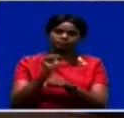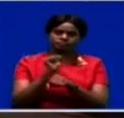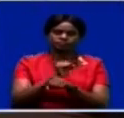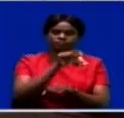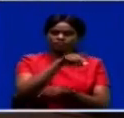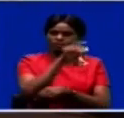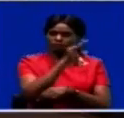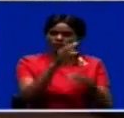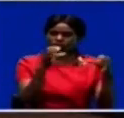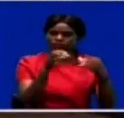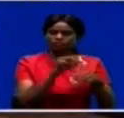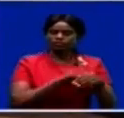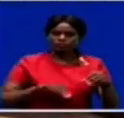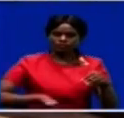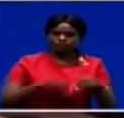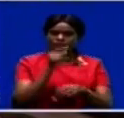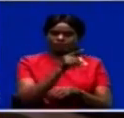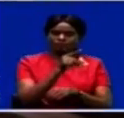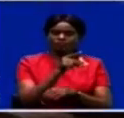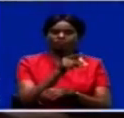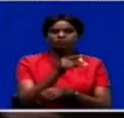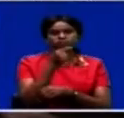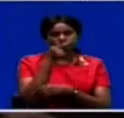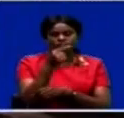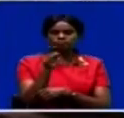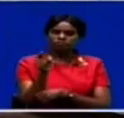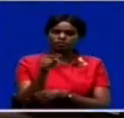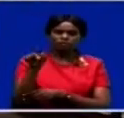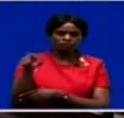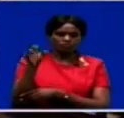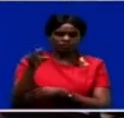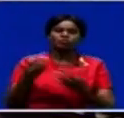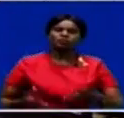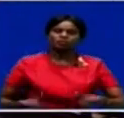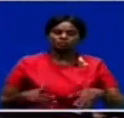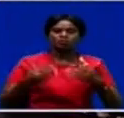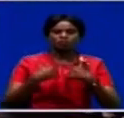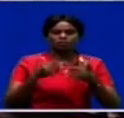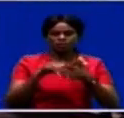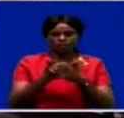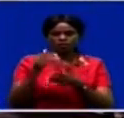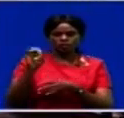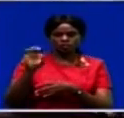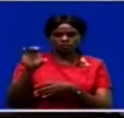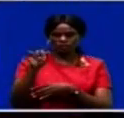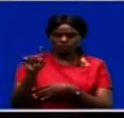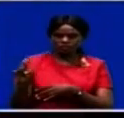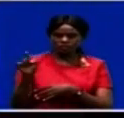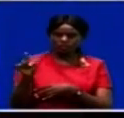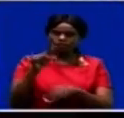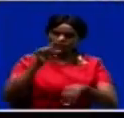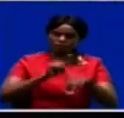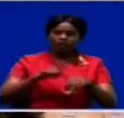PF Elections Committee member Sonile Hamarwa said the ruling party is happy with the conduct of the ECZ from the filing in